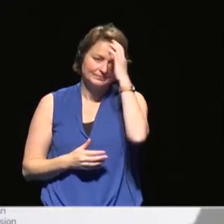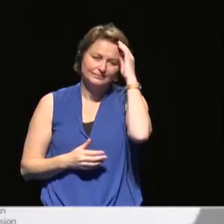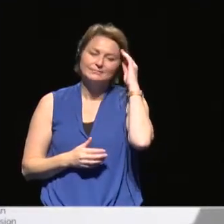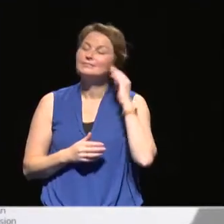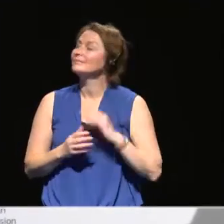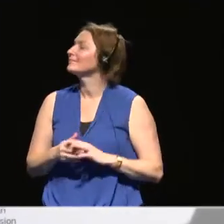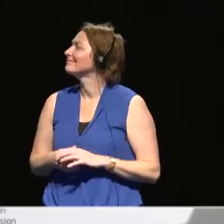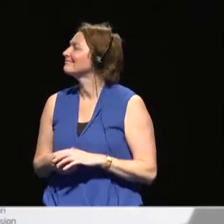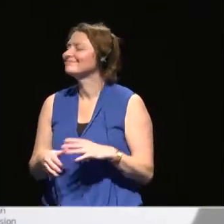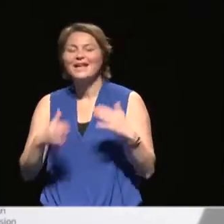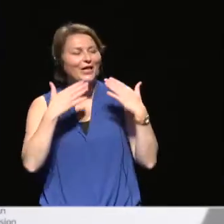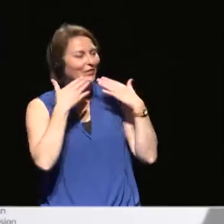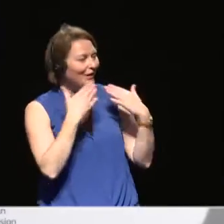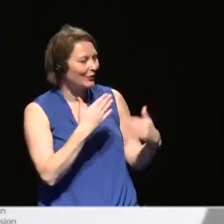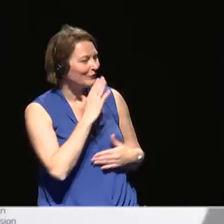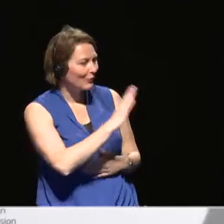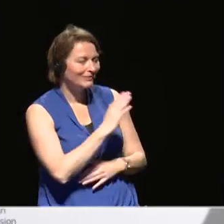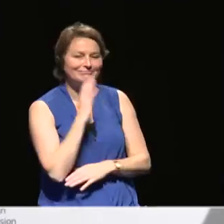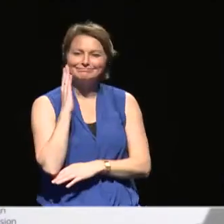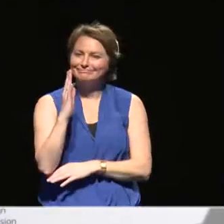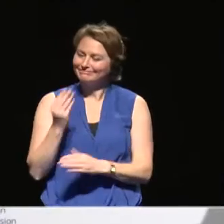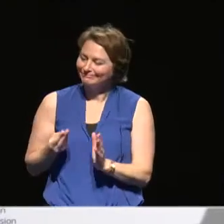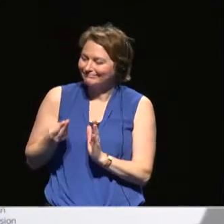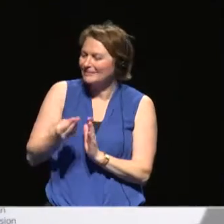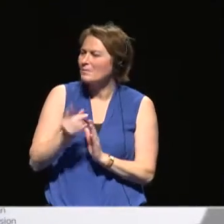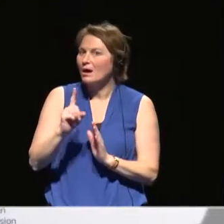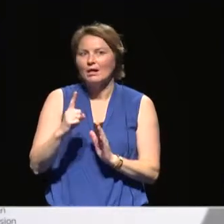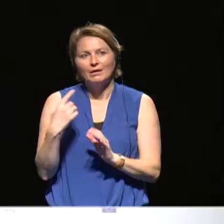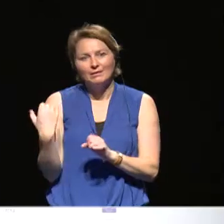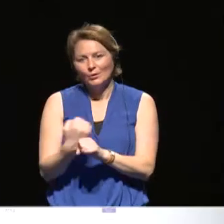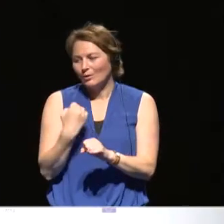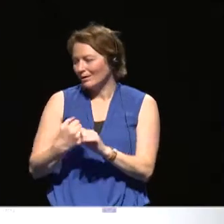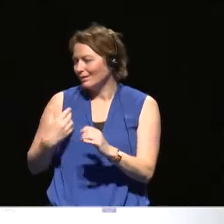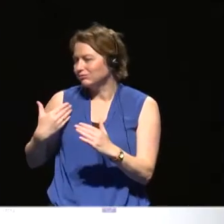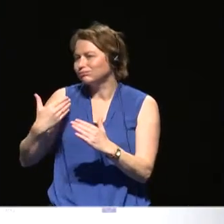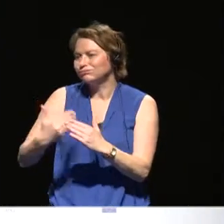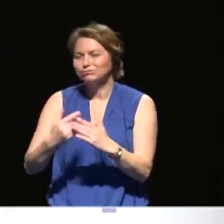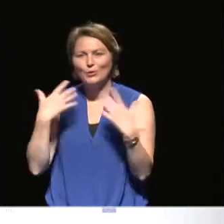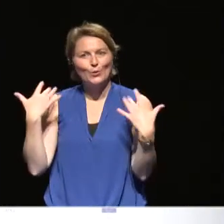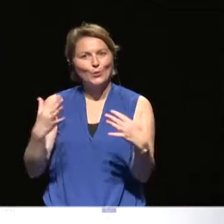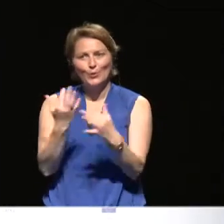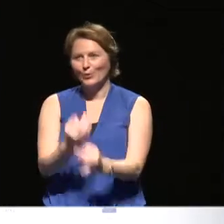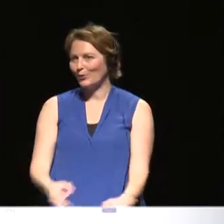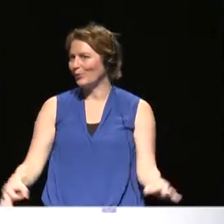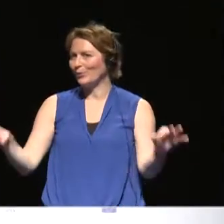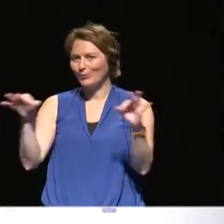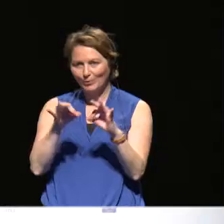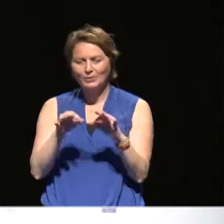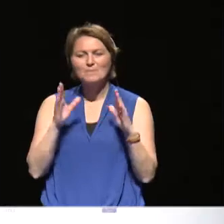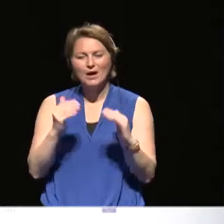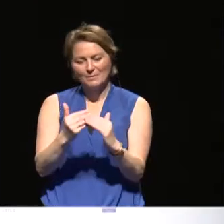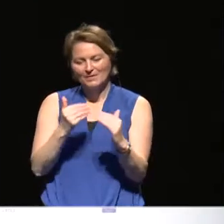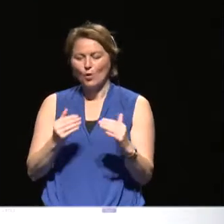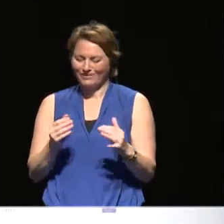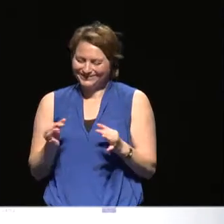Thank you not only for your intervention, but of course all your efforts. And as you have said, the importance also of having a strategy